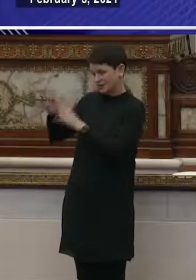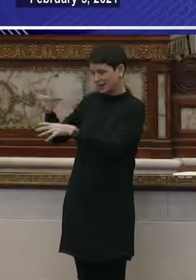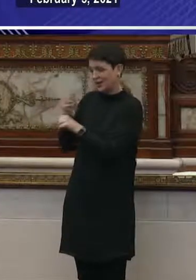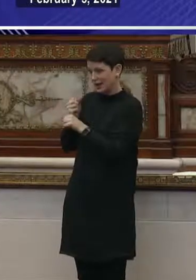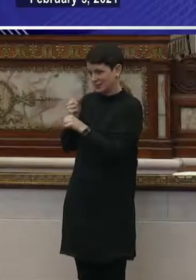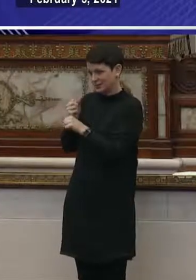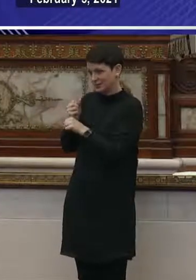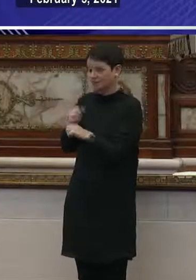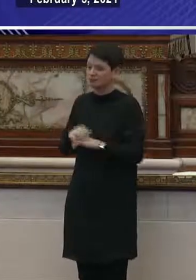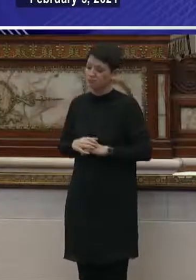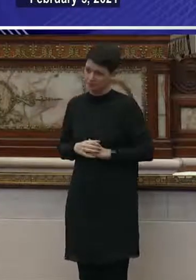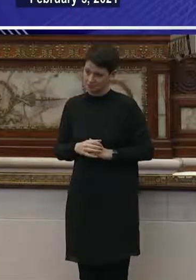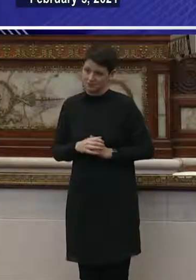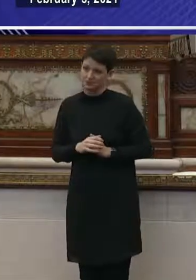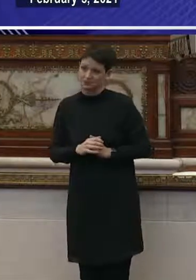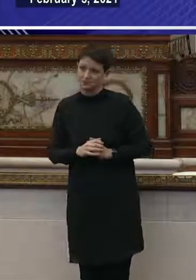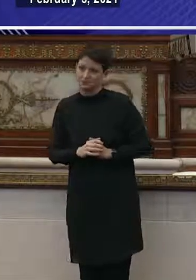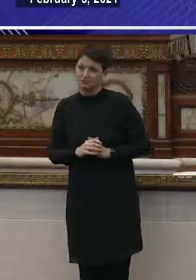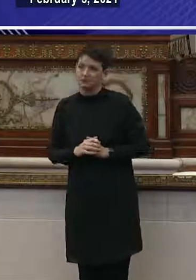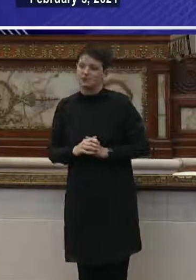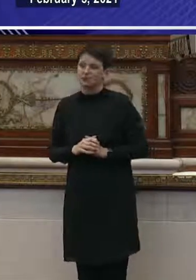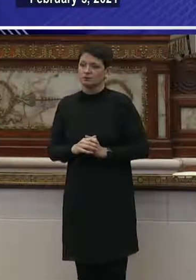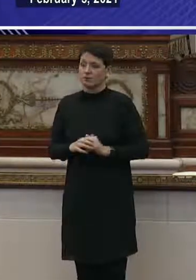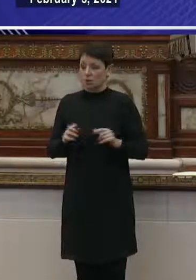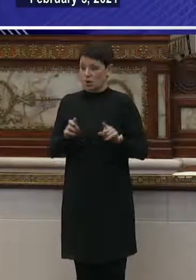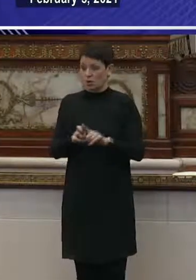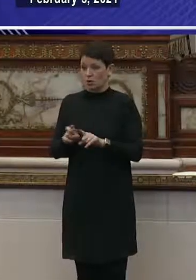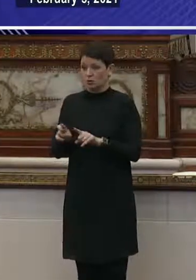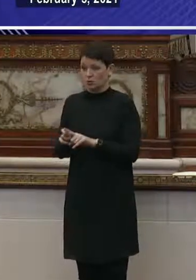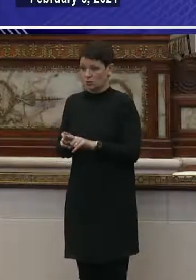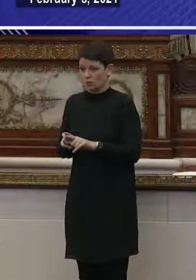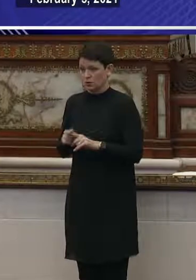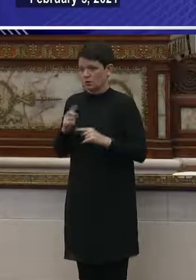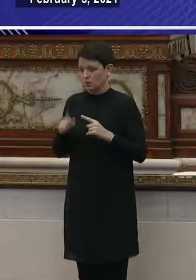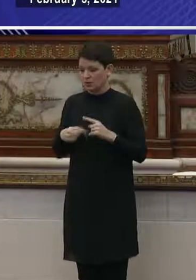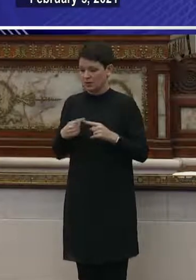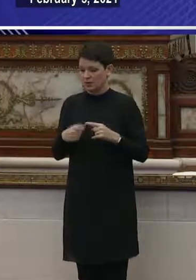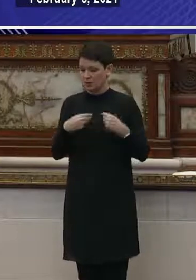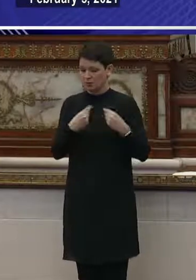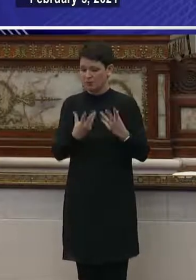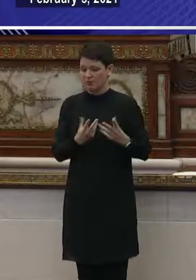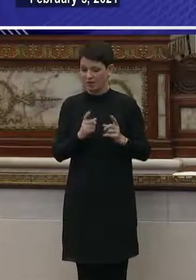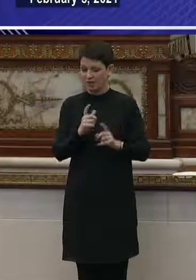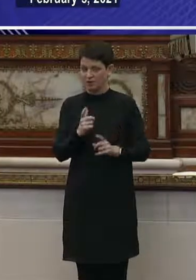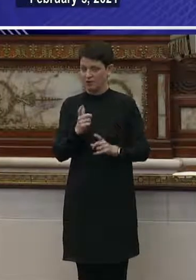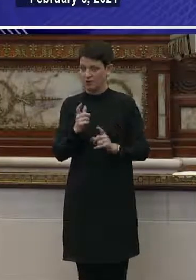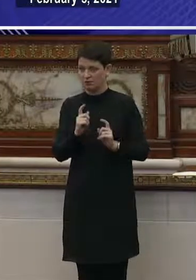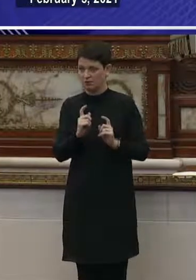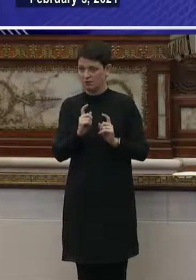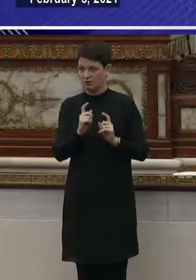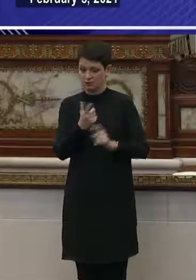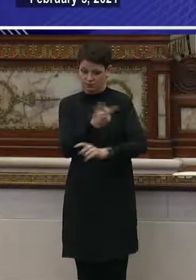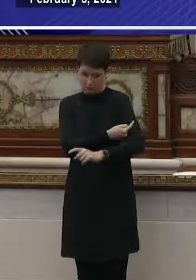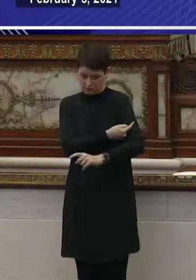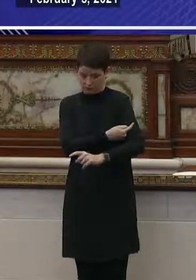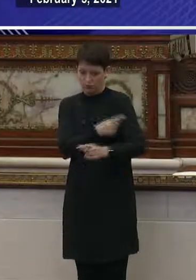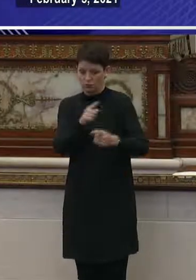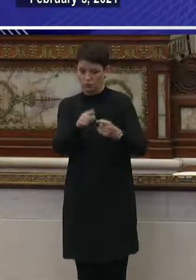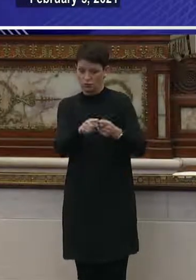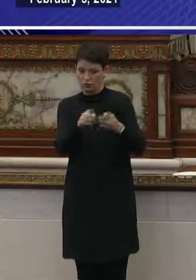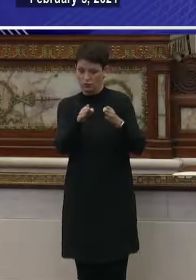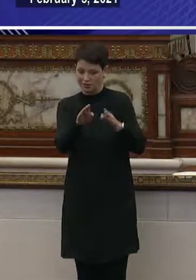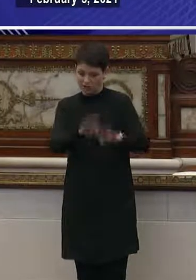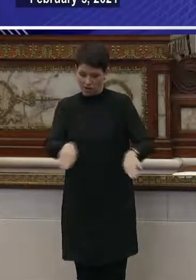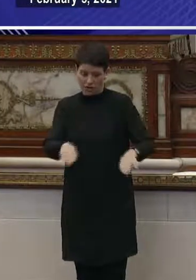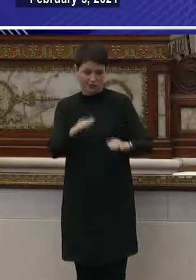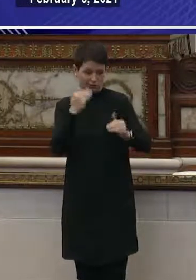our direction. And it's also when a provider delivers one of those vaccines, administers it to a child or